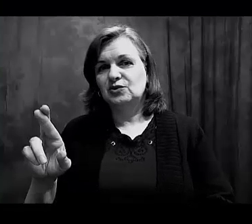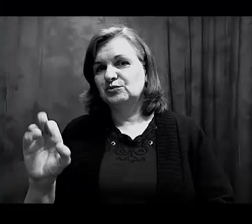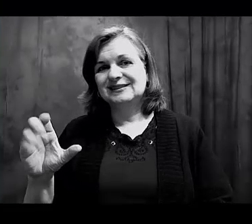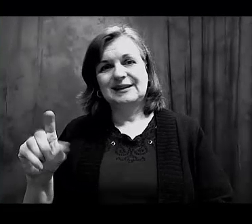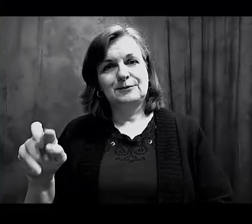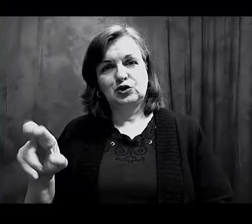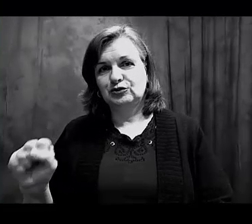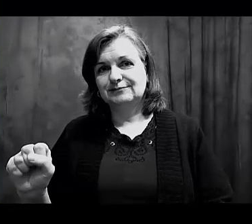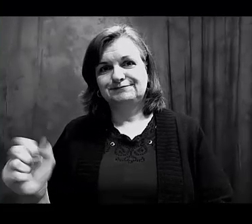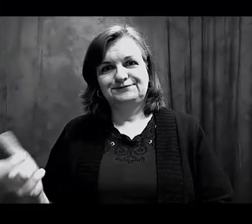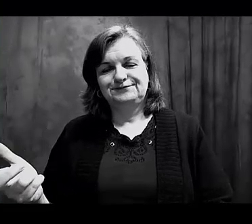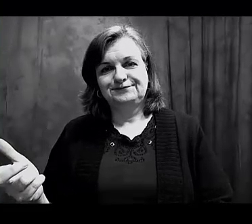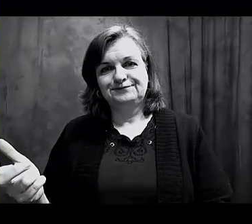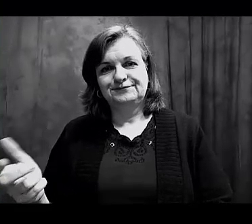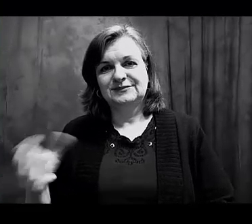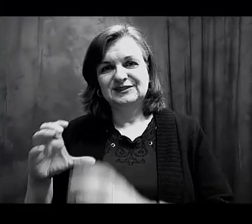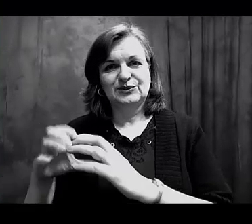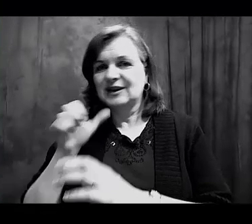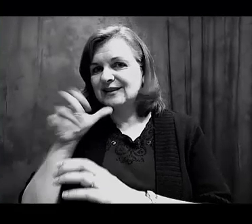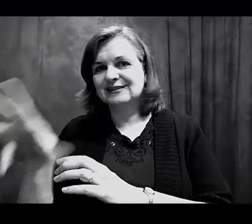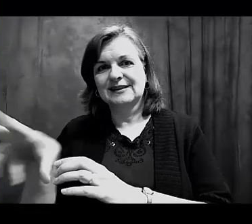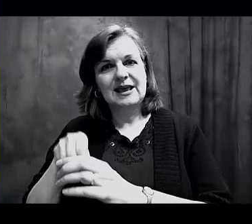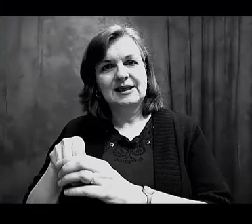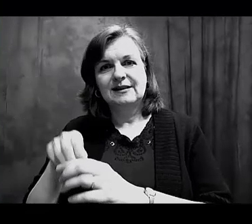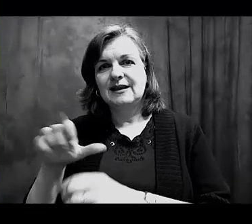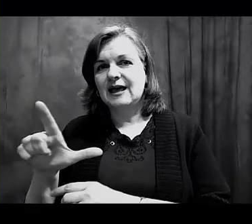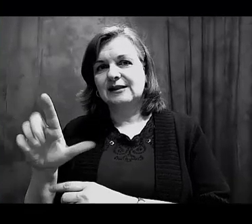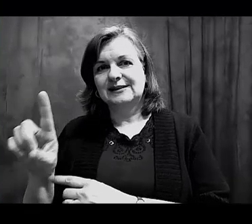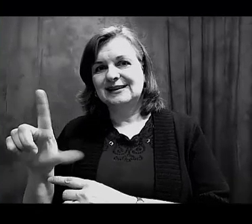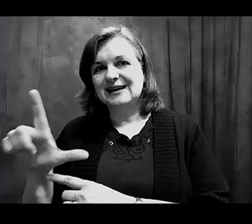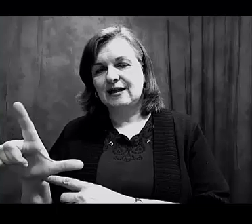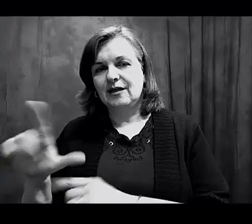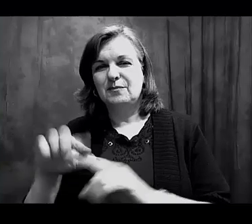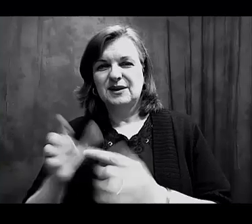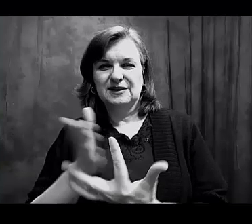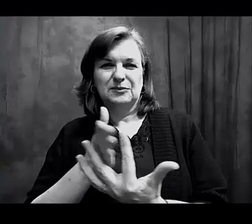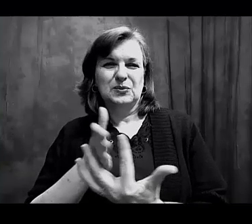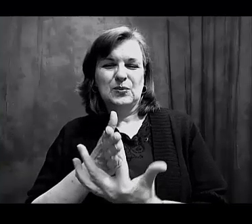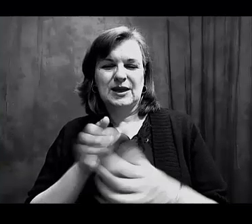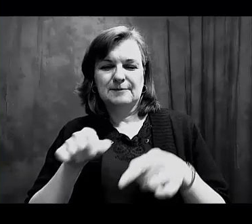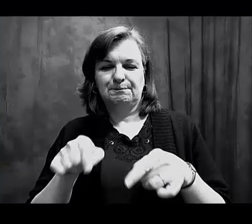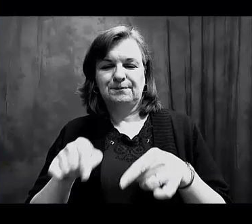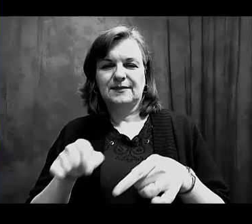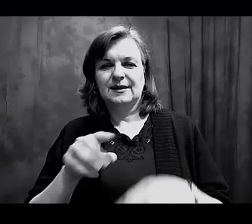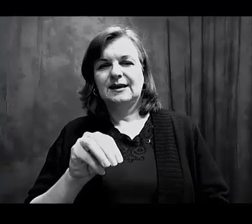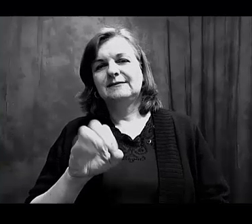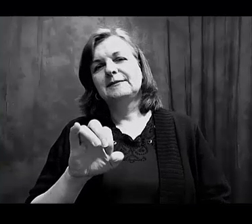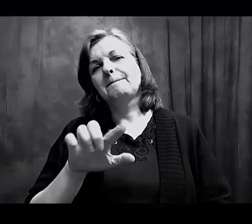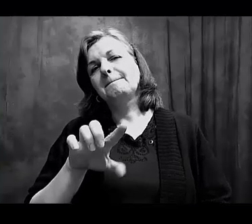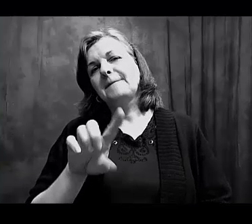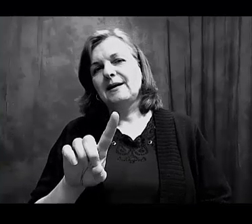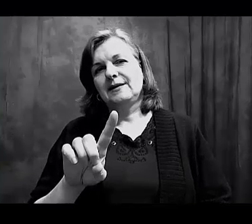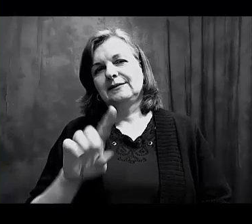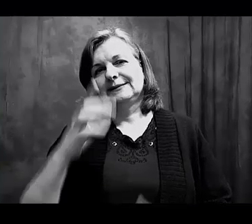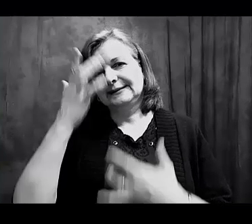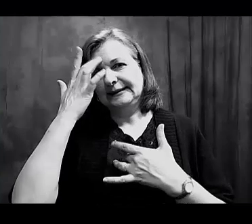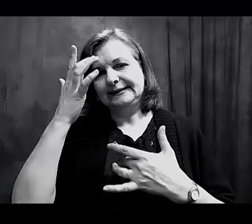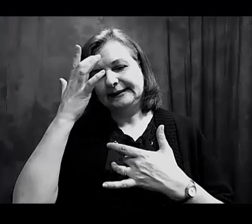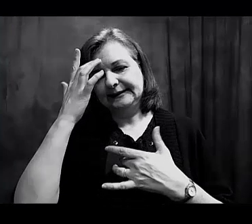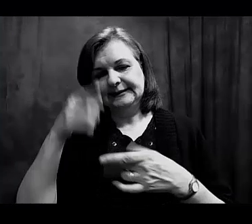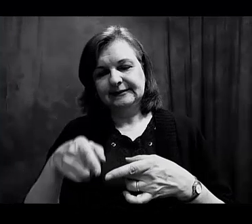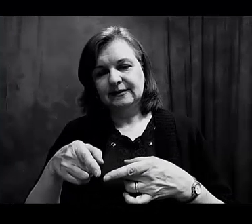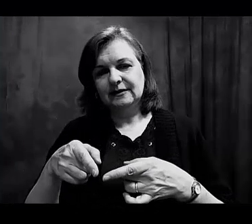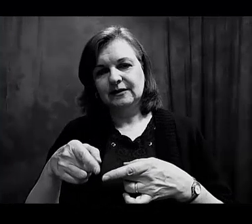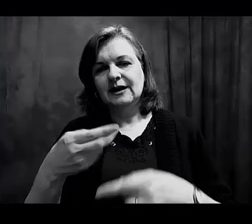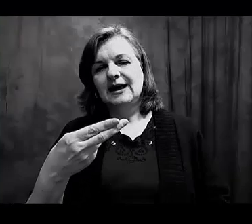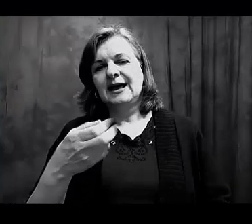we have no receptors. So we're not taking up any LDL. But in the case of